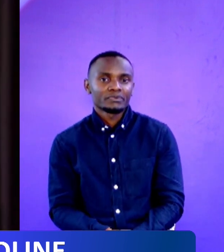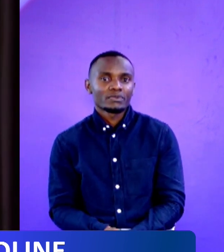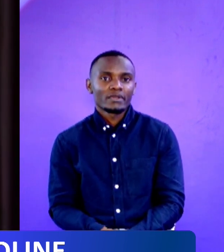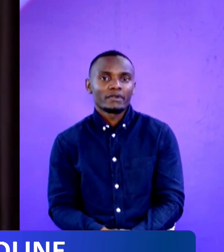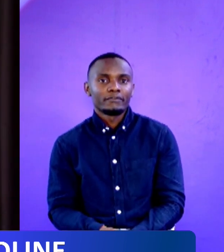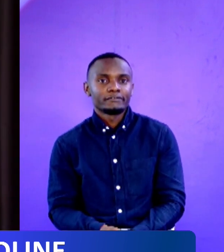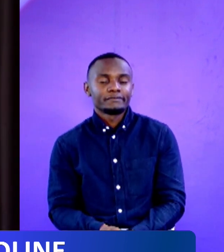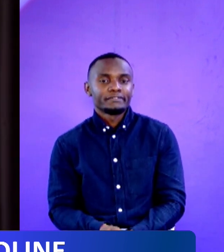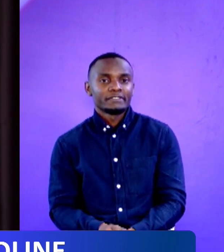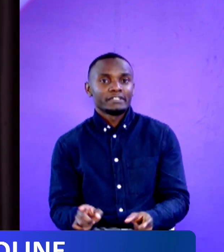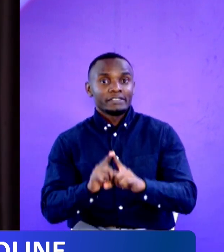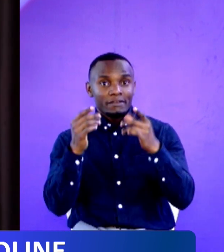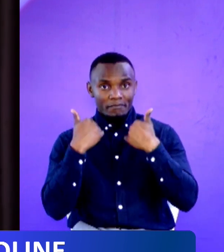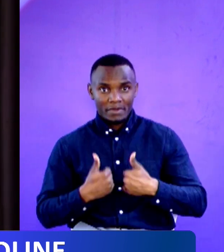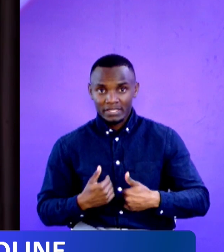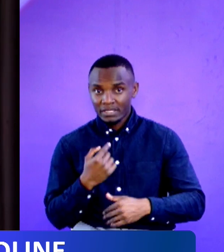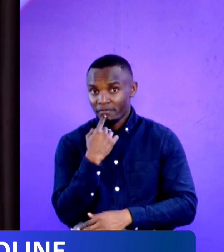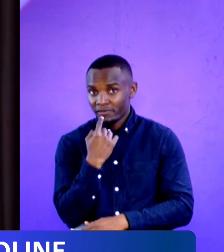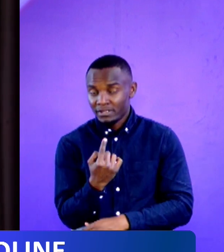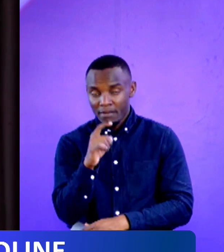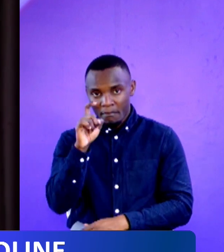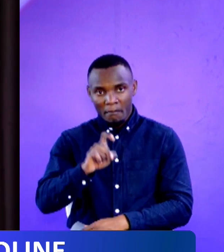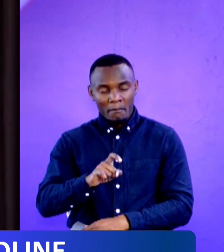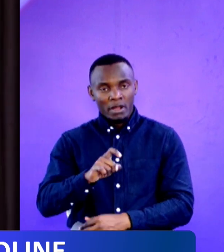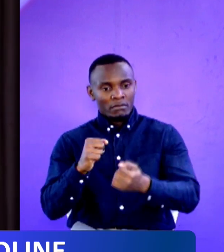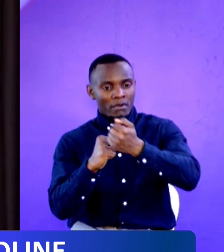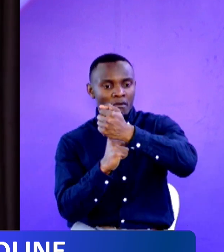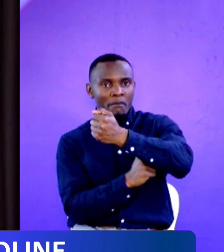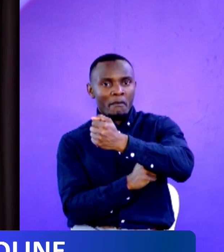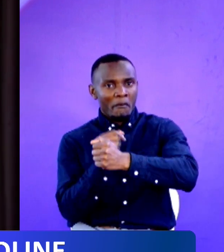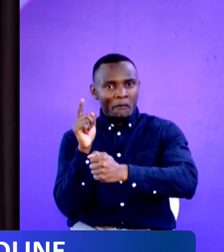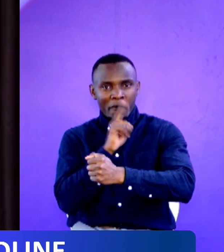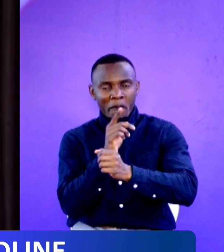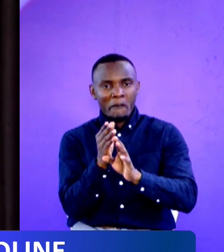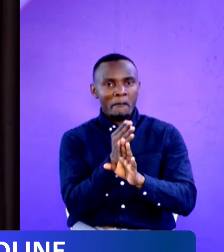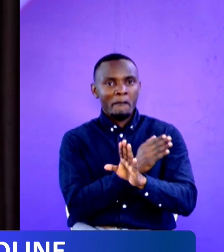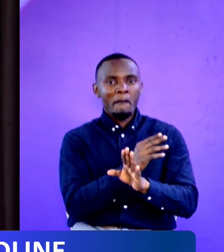Na nimesema hiyo bridge lazima ikamilike kabla ya uchaguzi. Mimi sitaki.